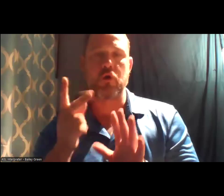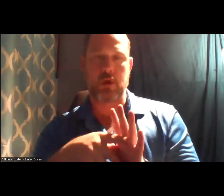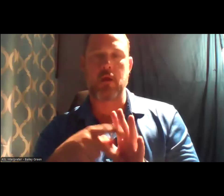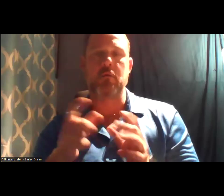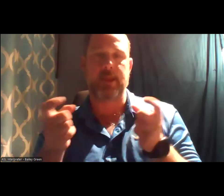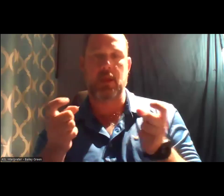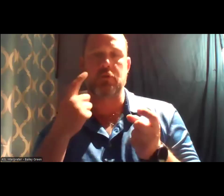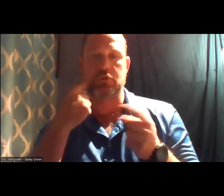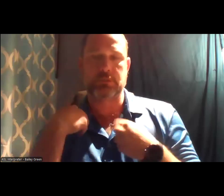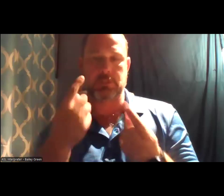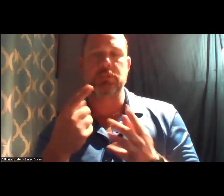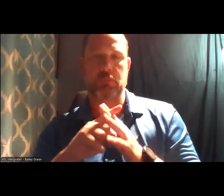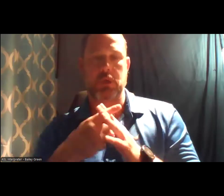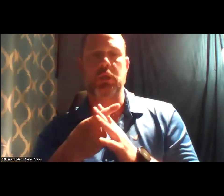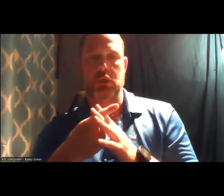well, since the beginning.